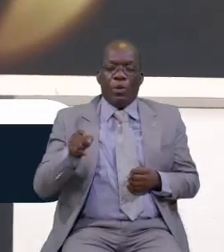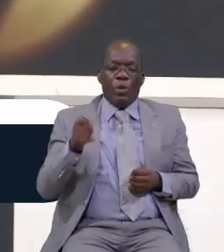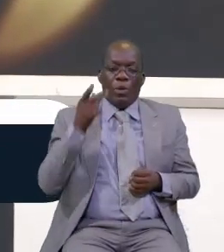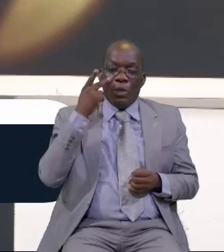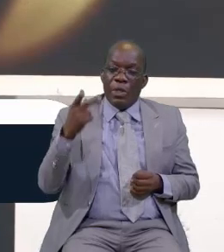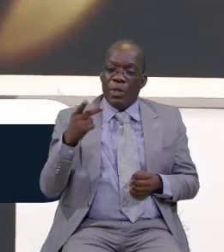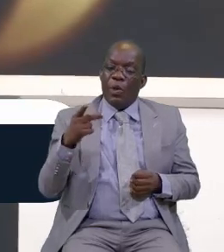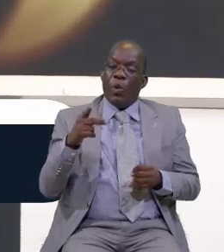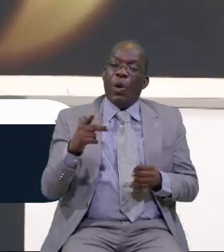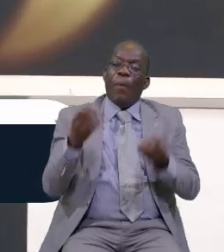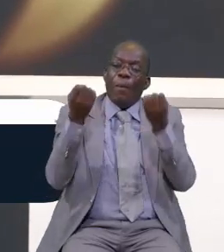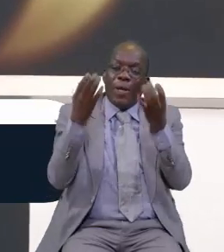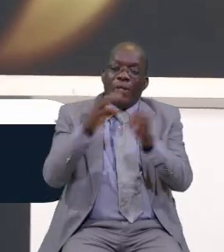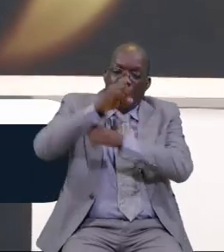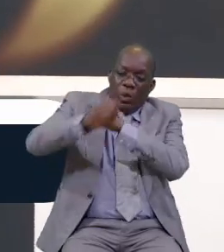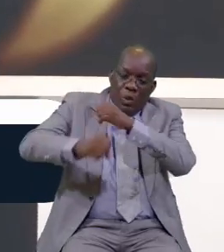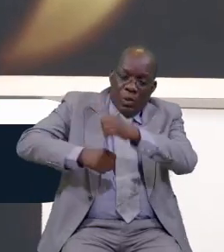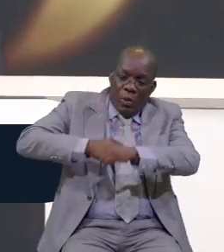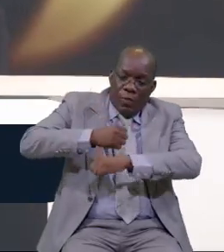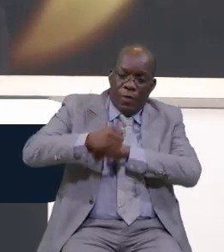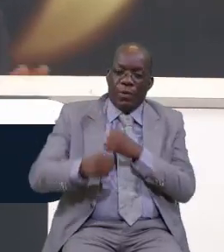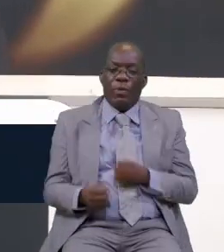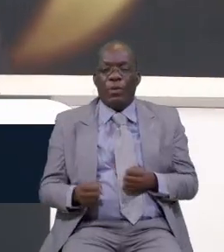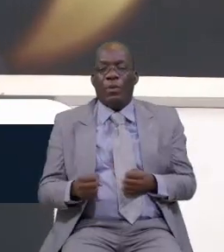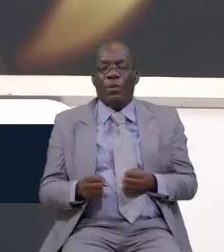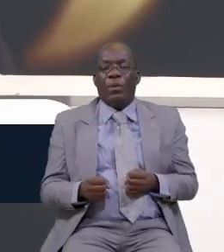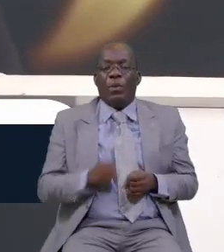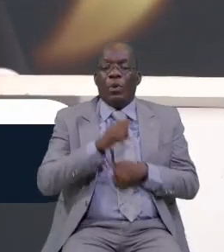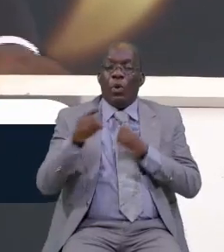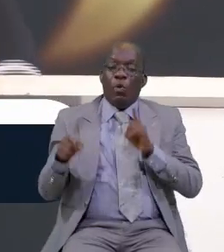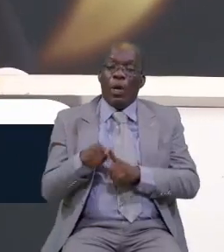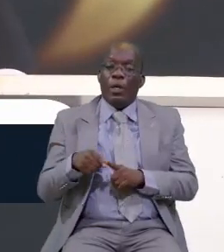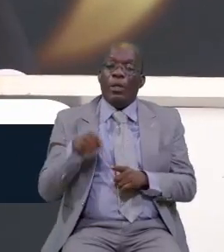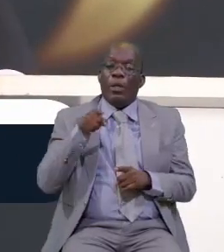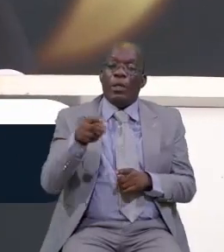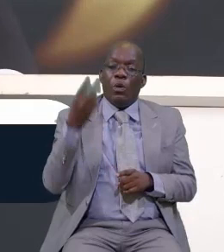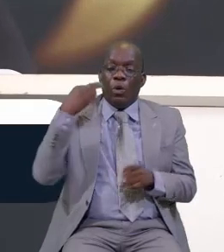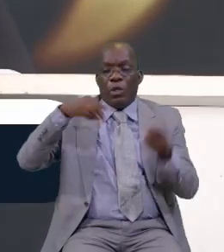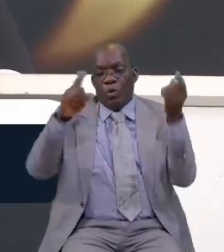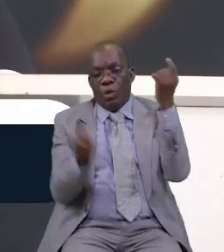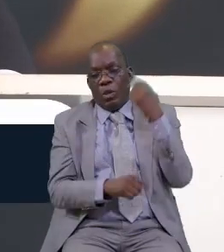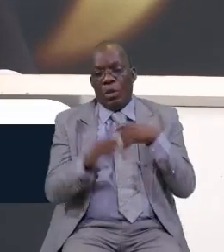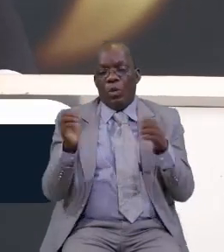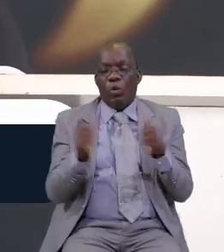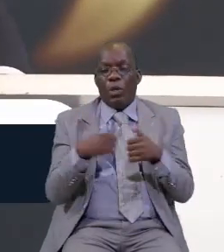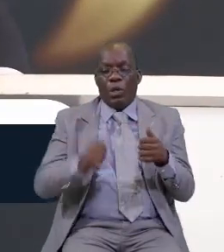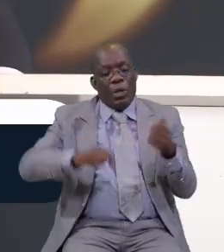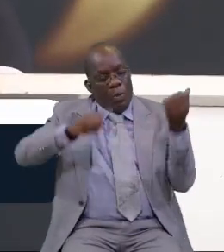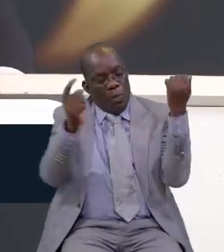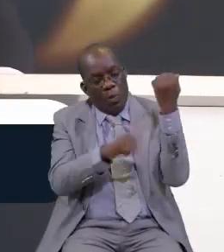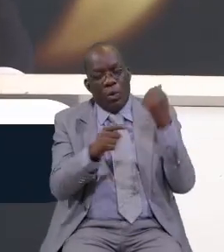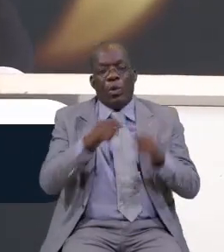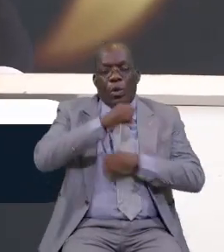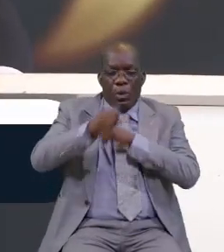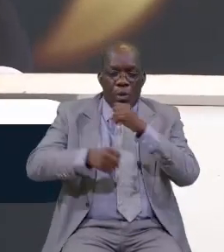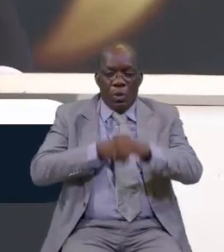sufferings? When he was beaten with those stripes, suffering. When the